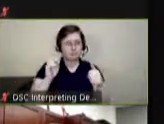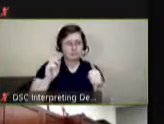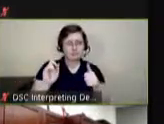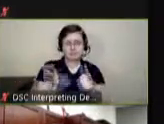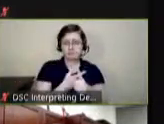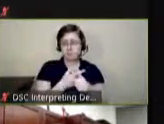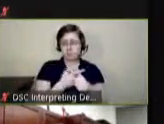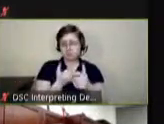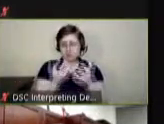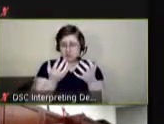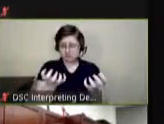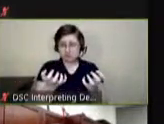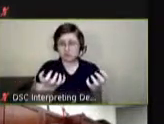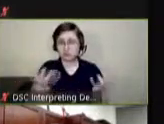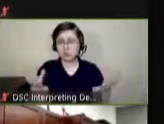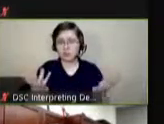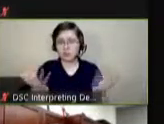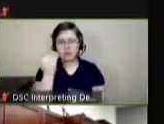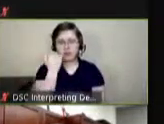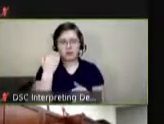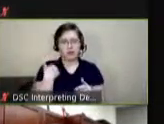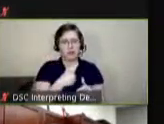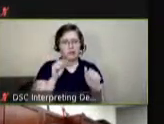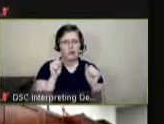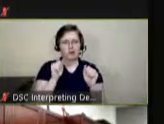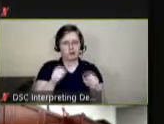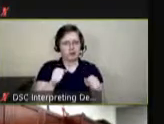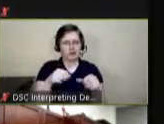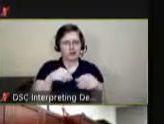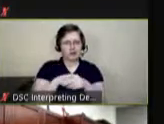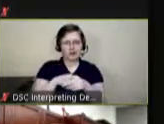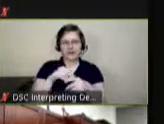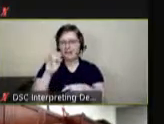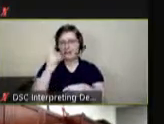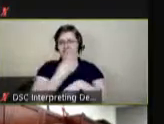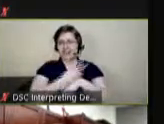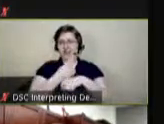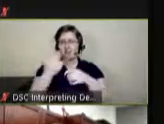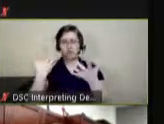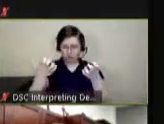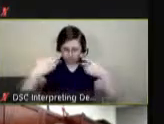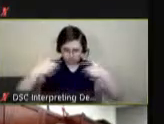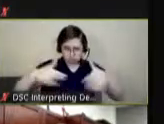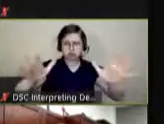our initial desire is if we get vaccine in within 7 days, it's out of our shelves.